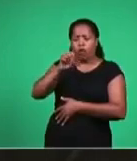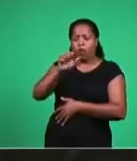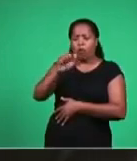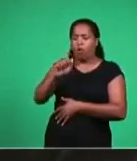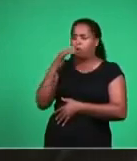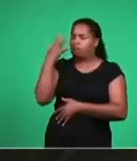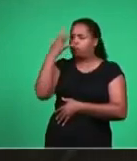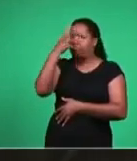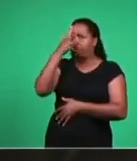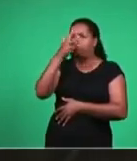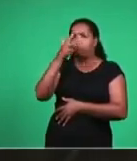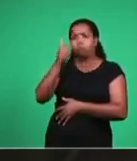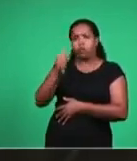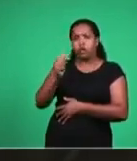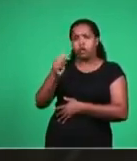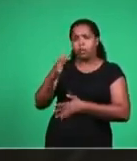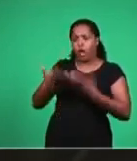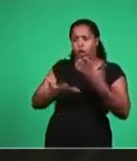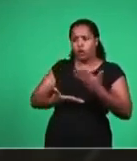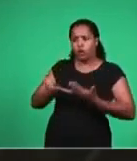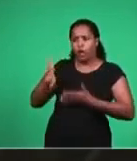Fair.